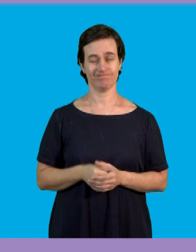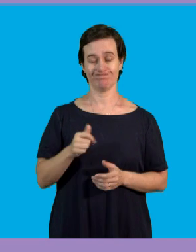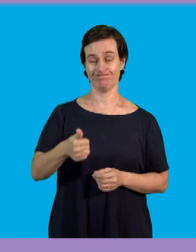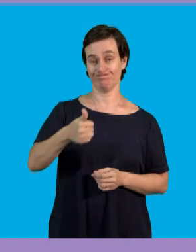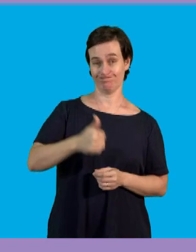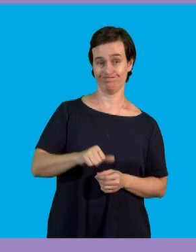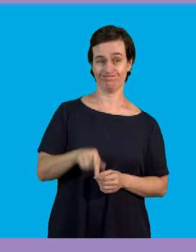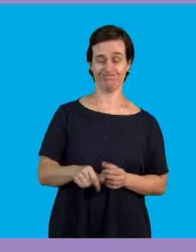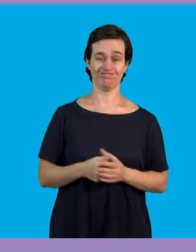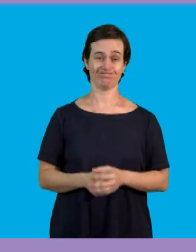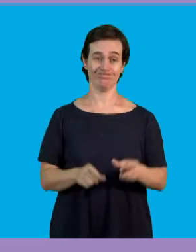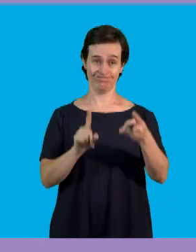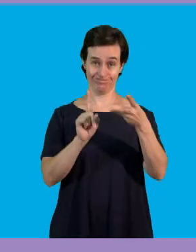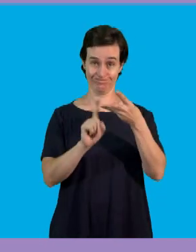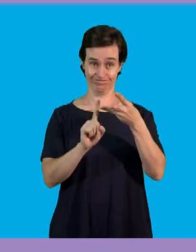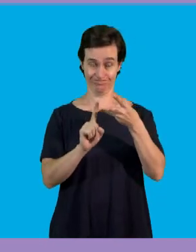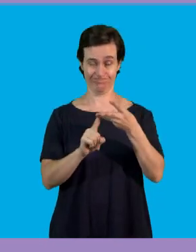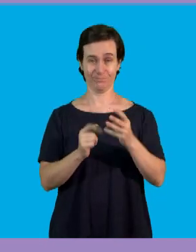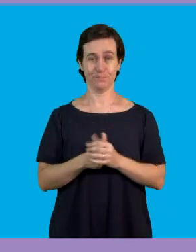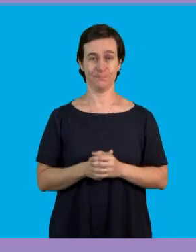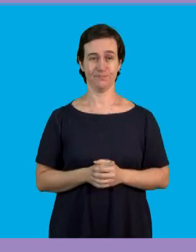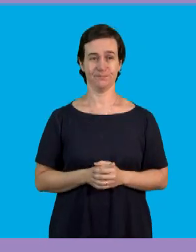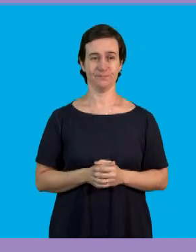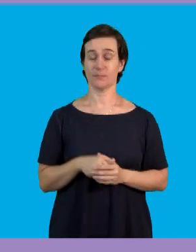on to the next one.